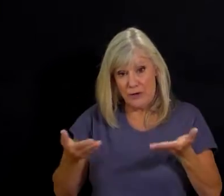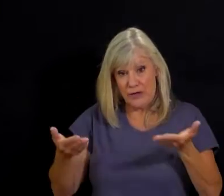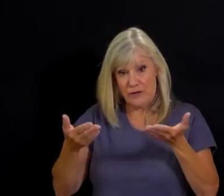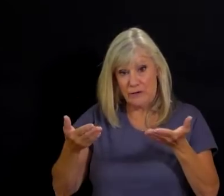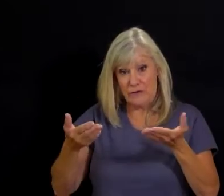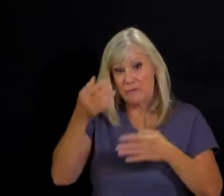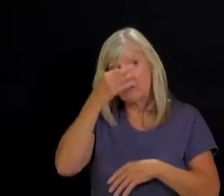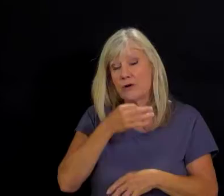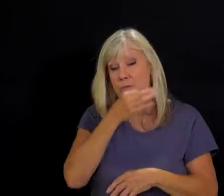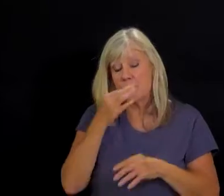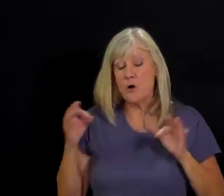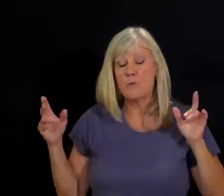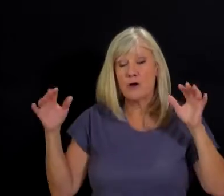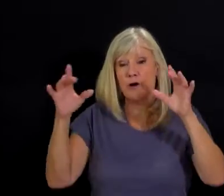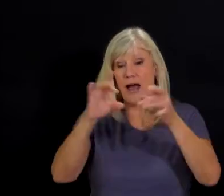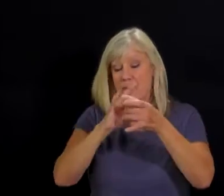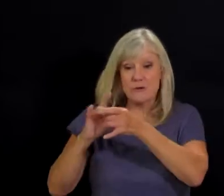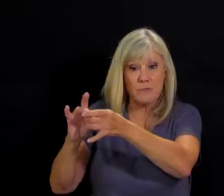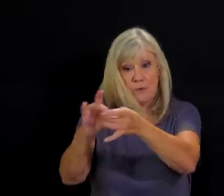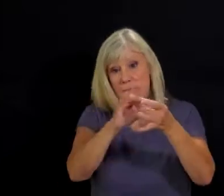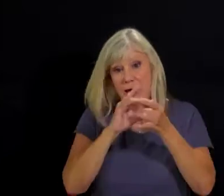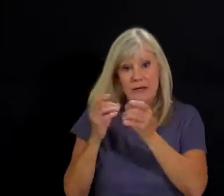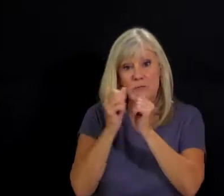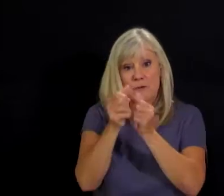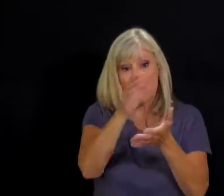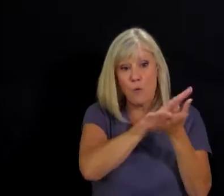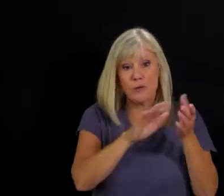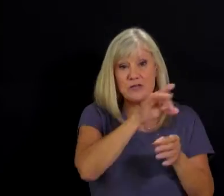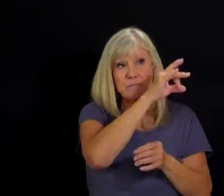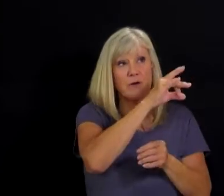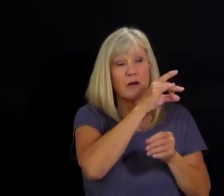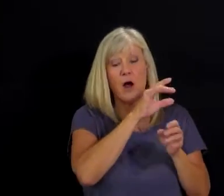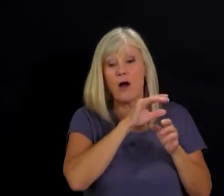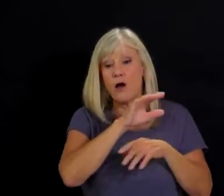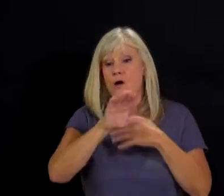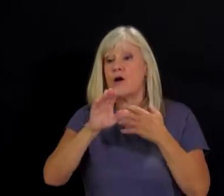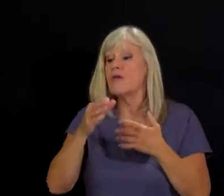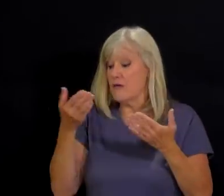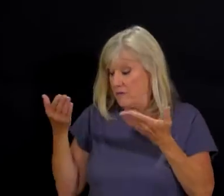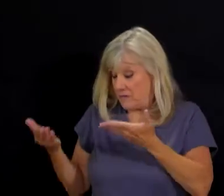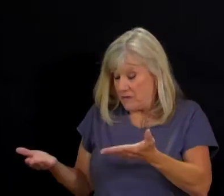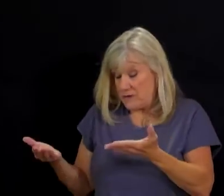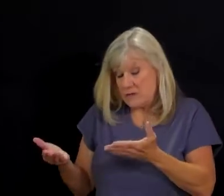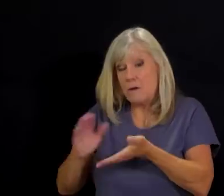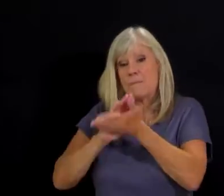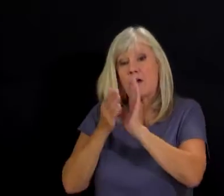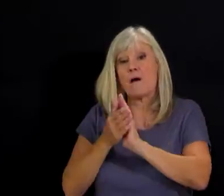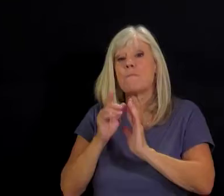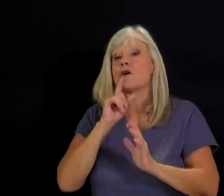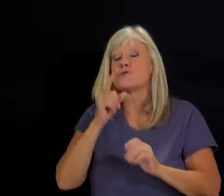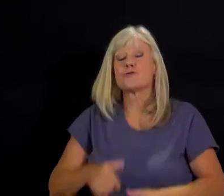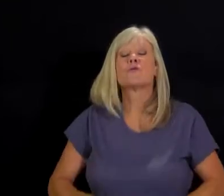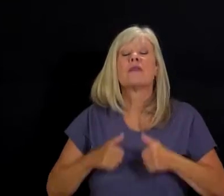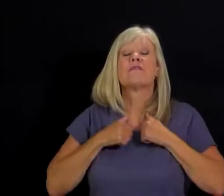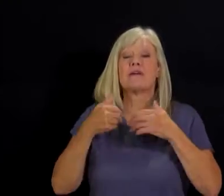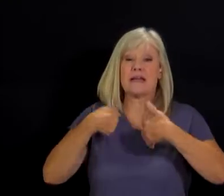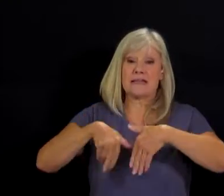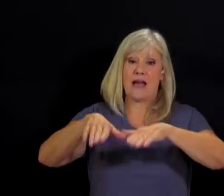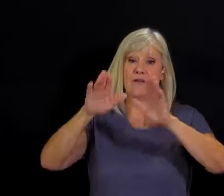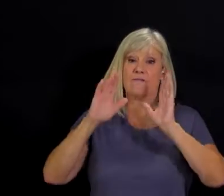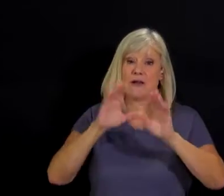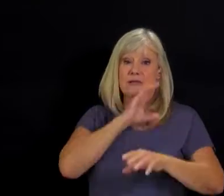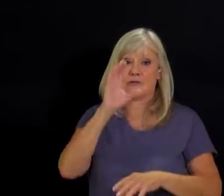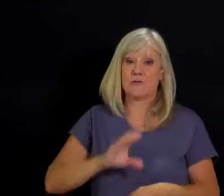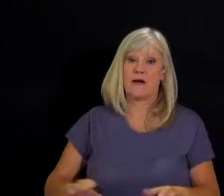into one body by the Holy Spirit, they may truly become a living sacrifice in Christ to the praise of